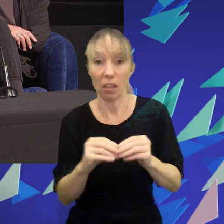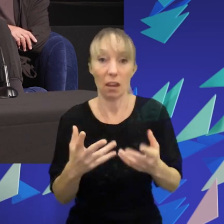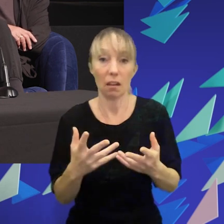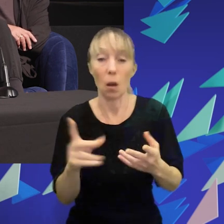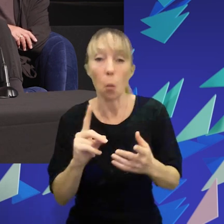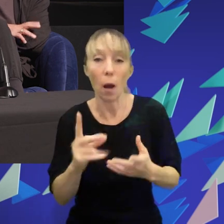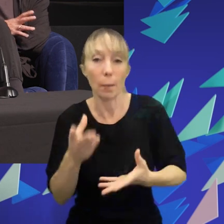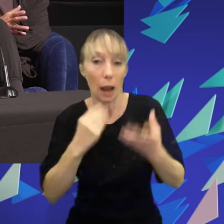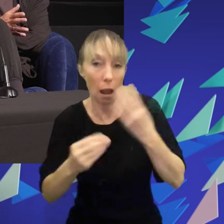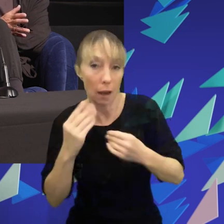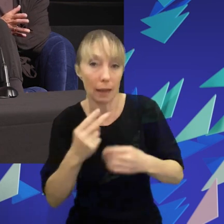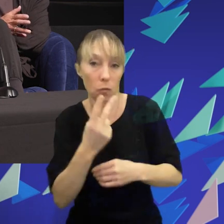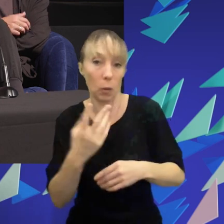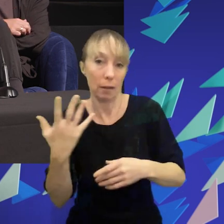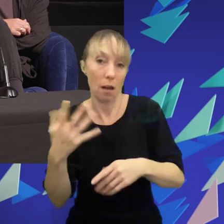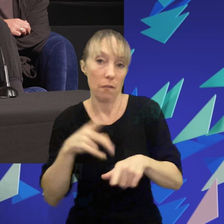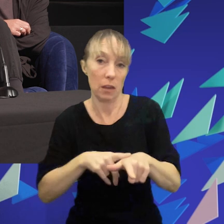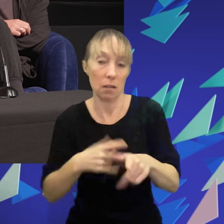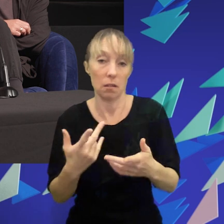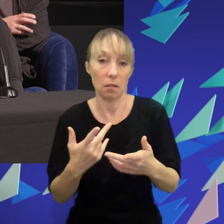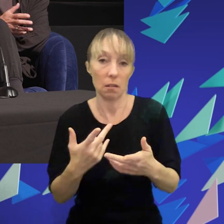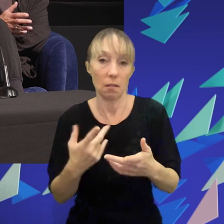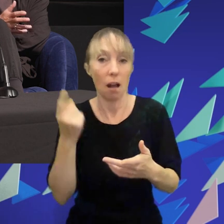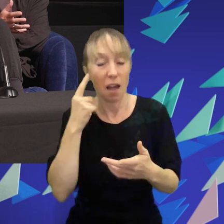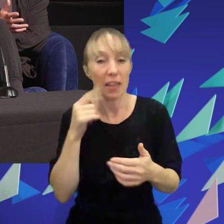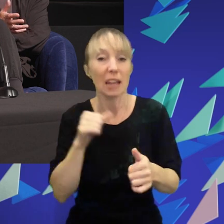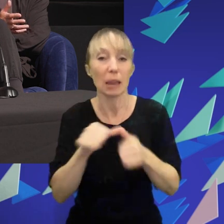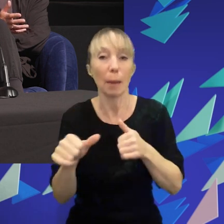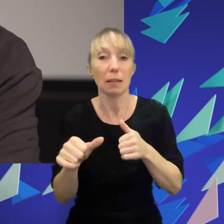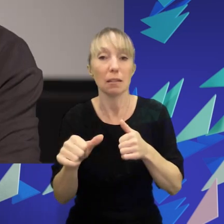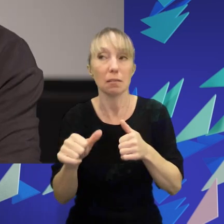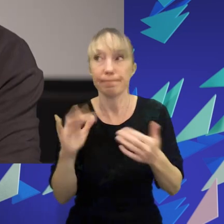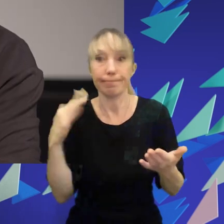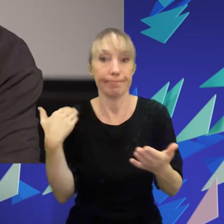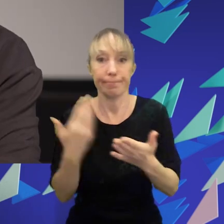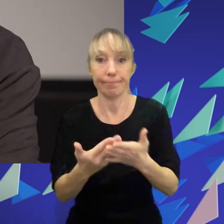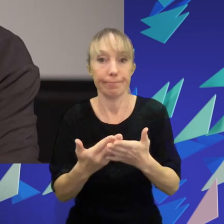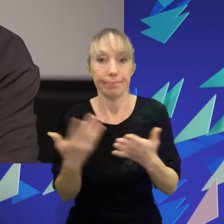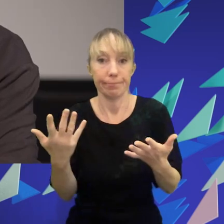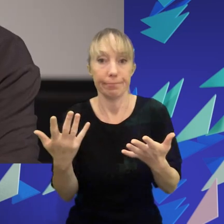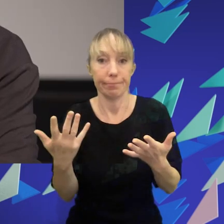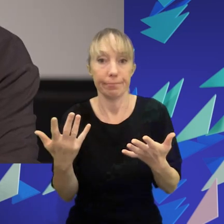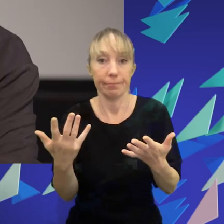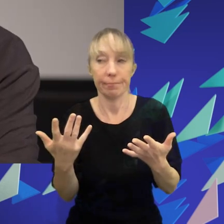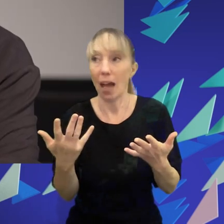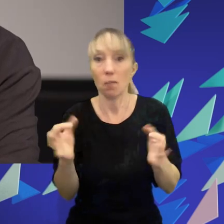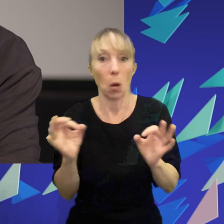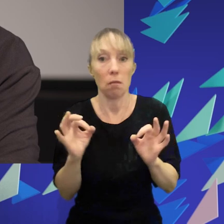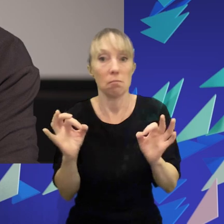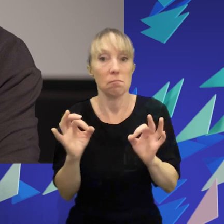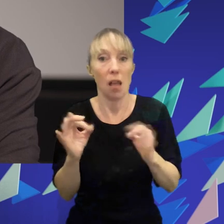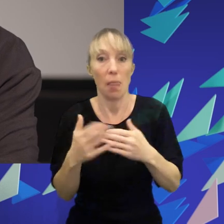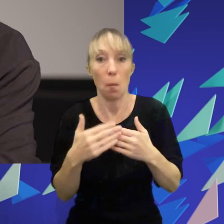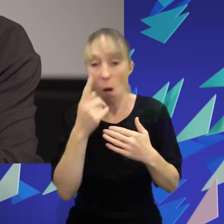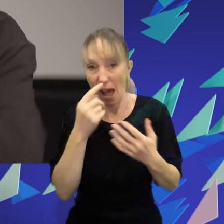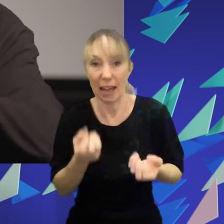or learning in the last 25 years. So in a way, I think it's the best I could have done. I don't have nothing more to give at this moment. I